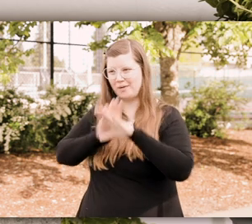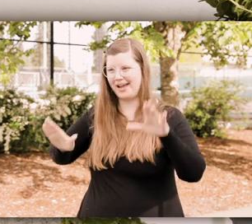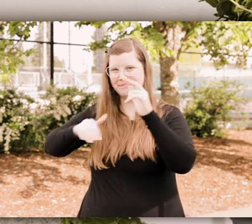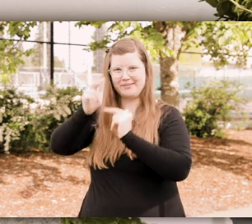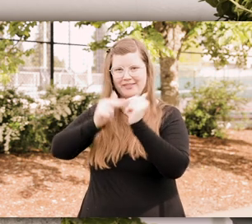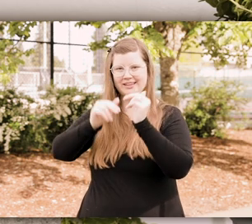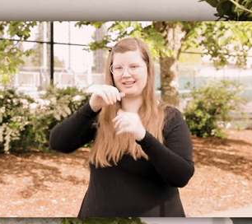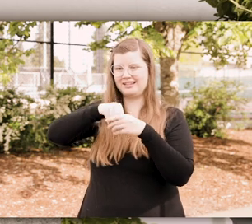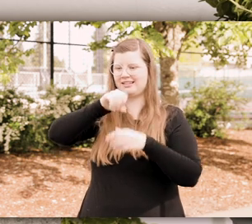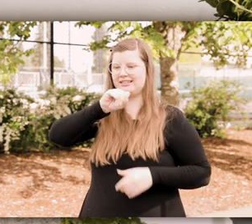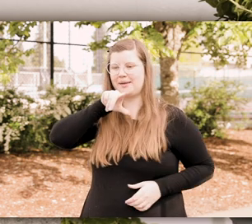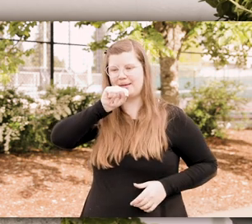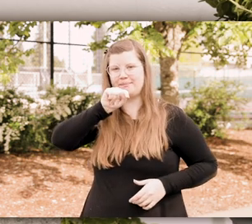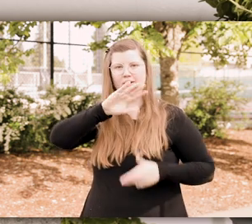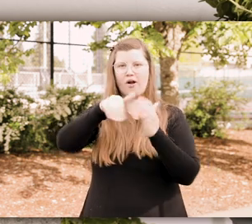colleagues will be missing too.